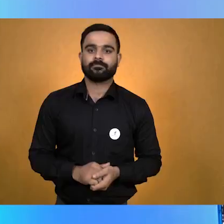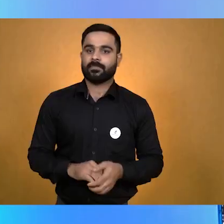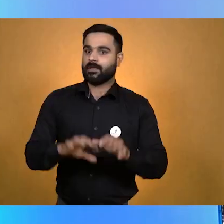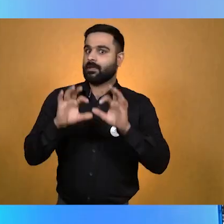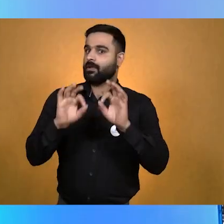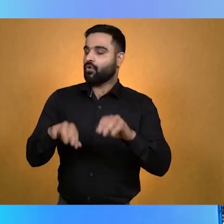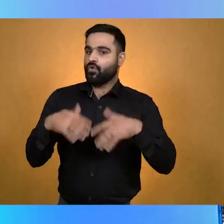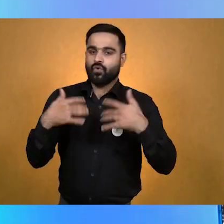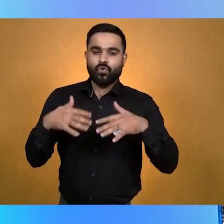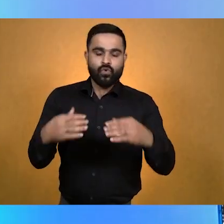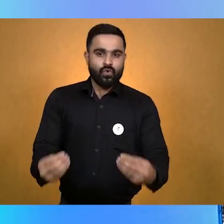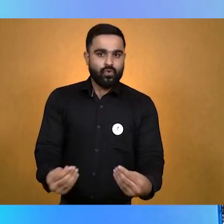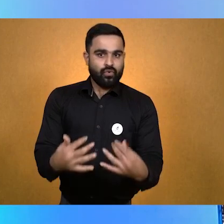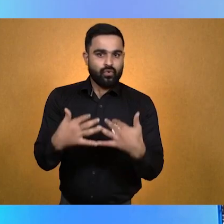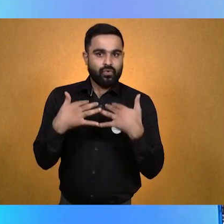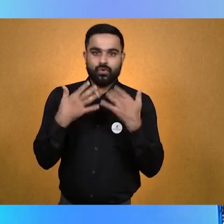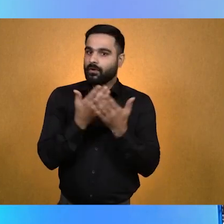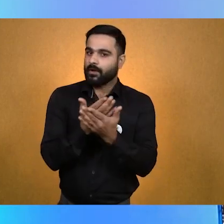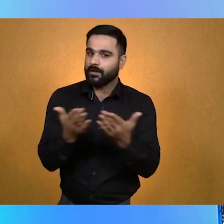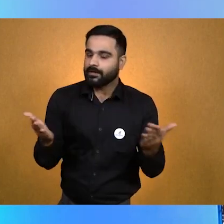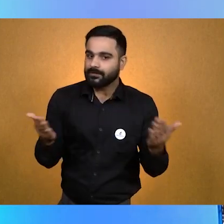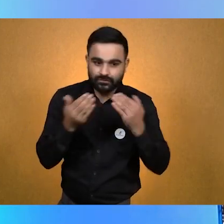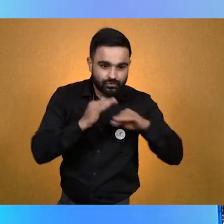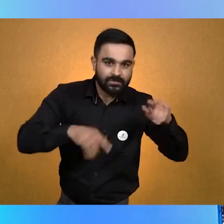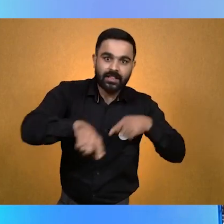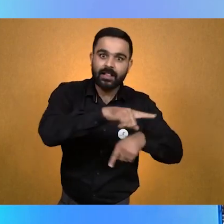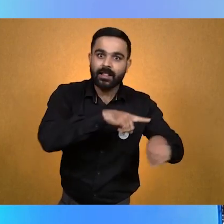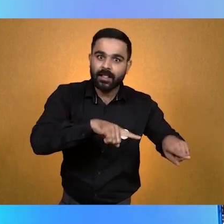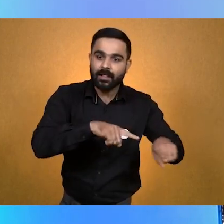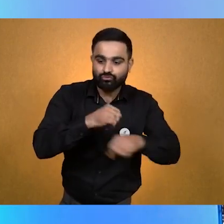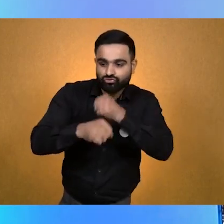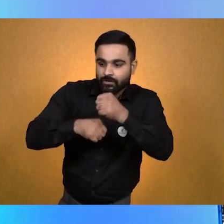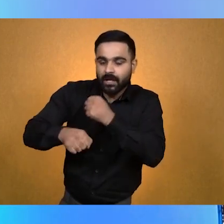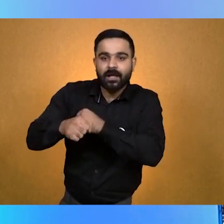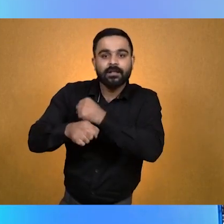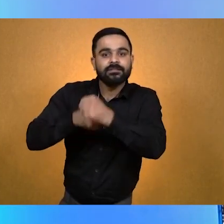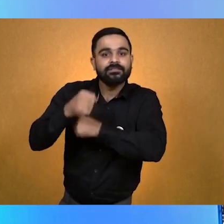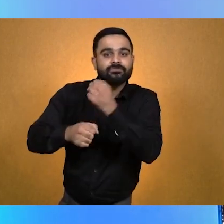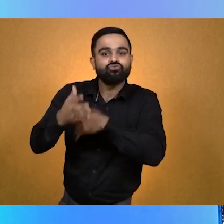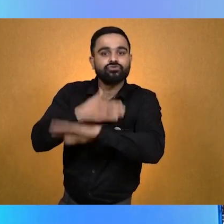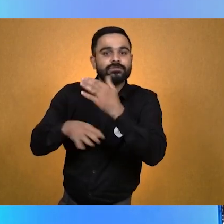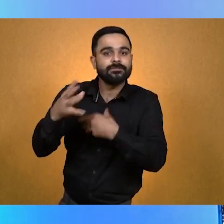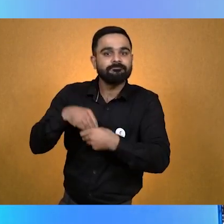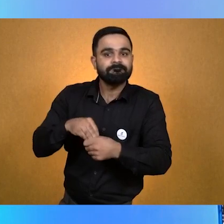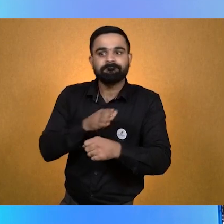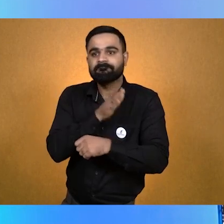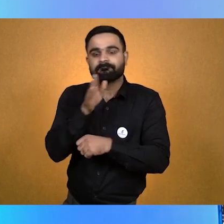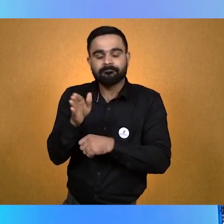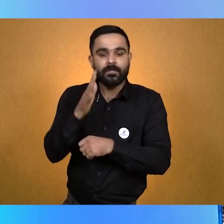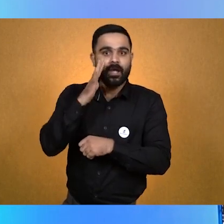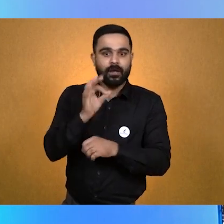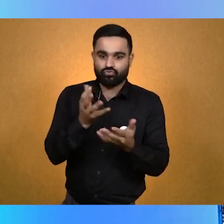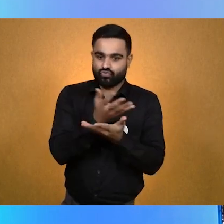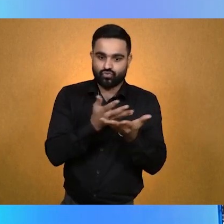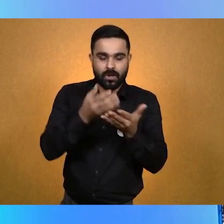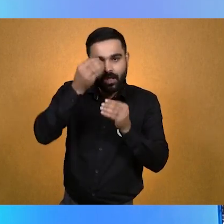Very warm and inspiring messages there from these kids for our athletes. Let's continue our conversation now around the importance